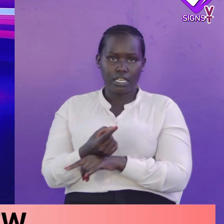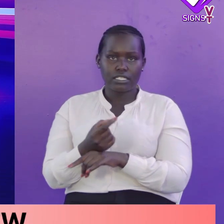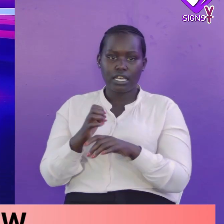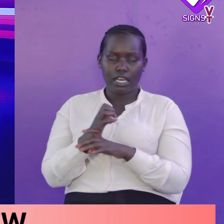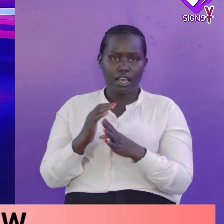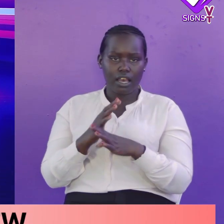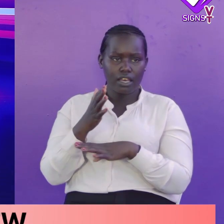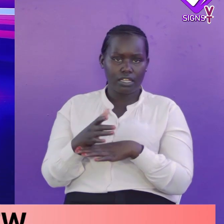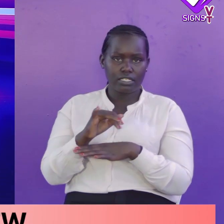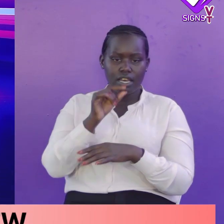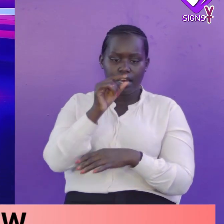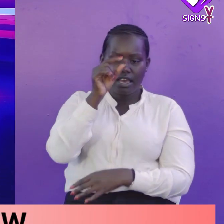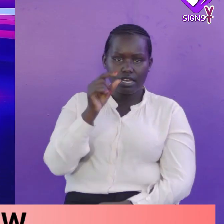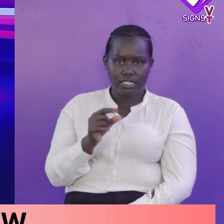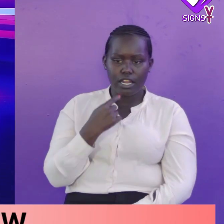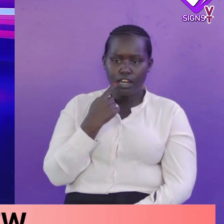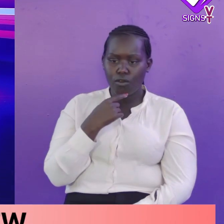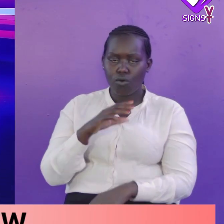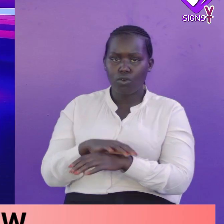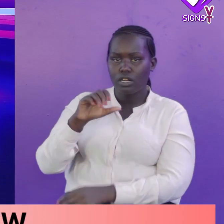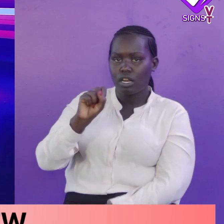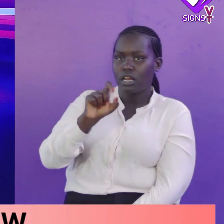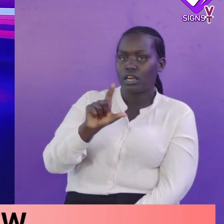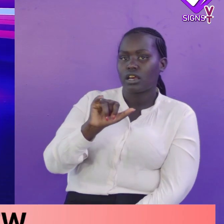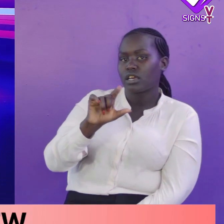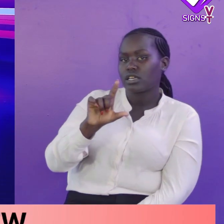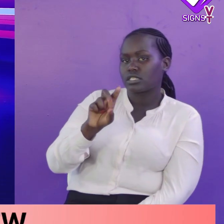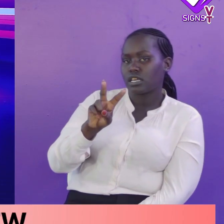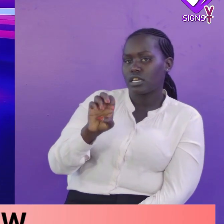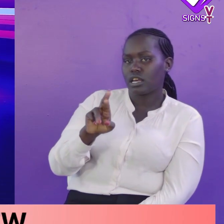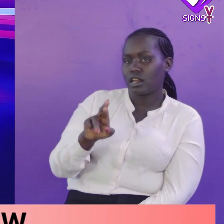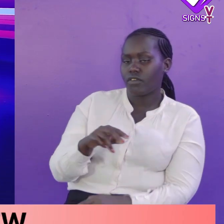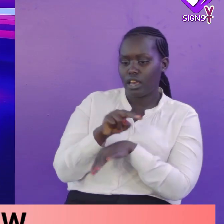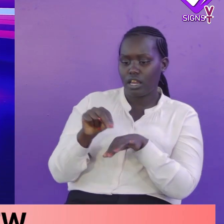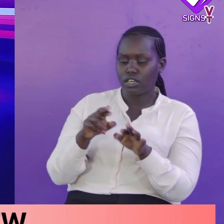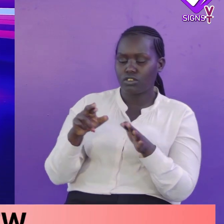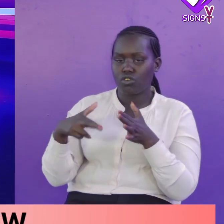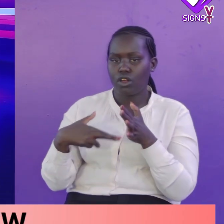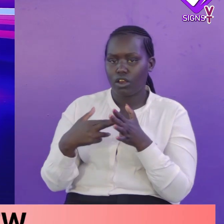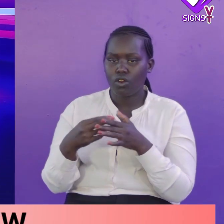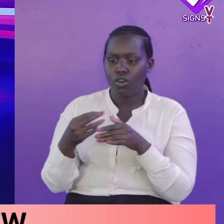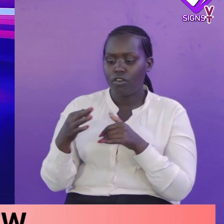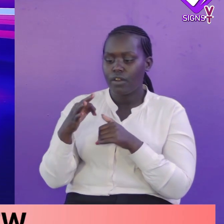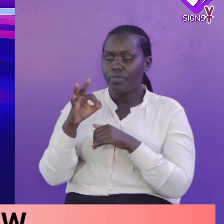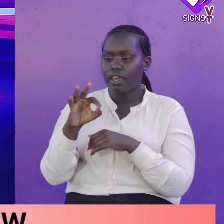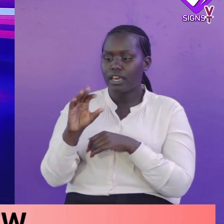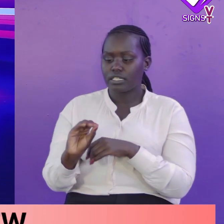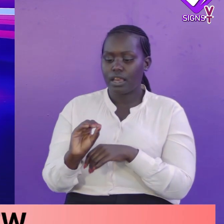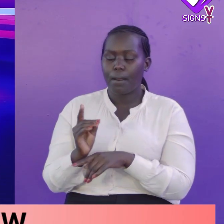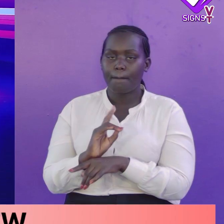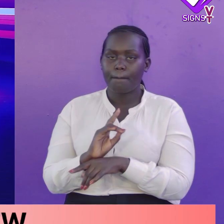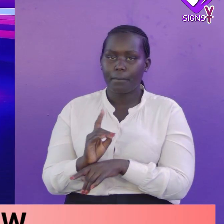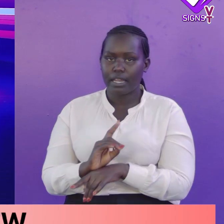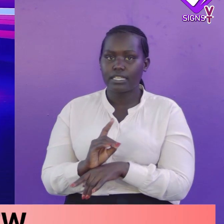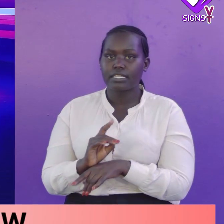Bartocletti, who claimed silver in a national record of 30 minutes, 38 seconds, and